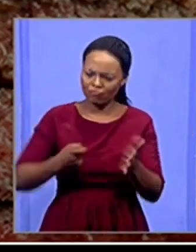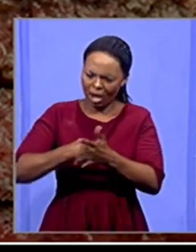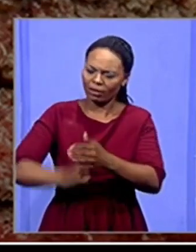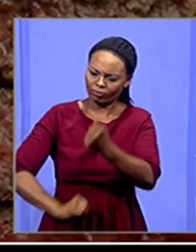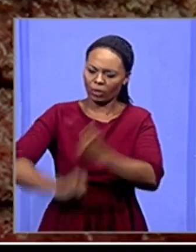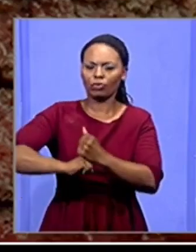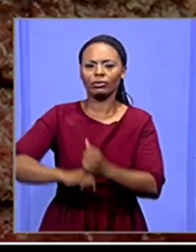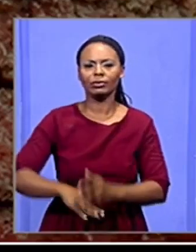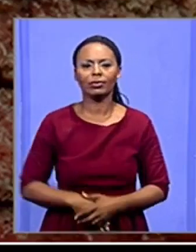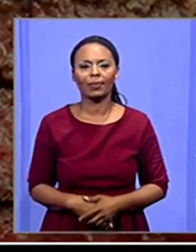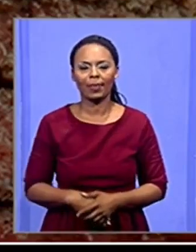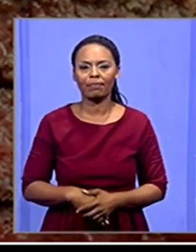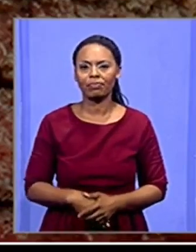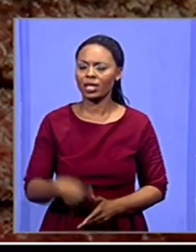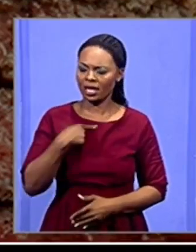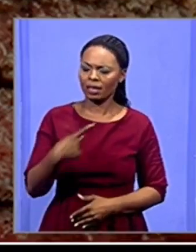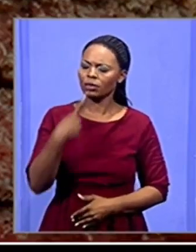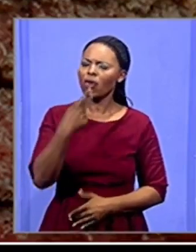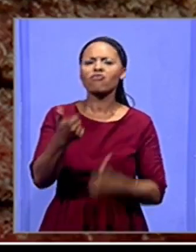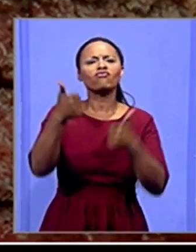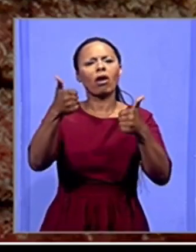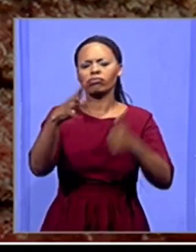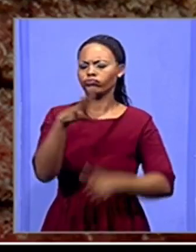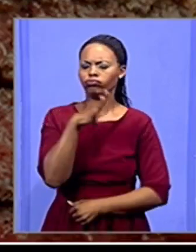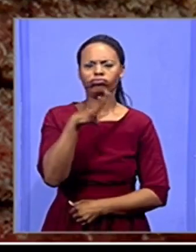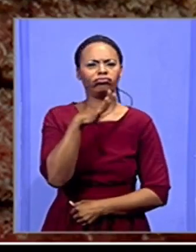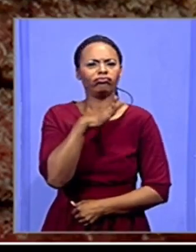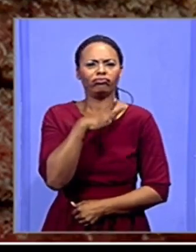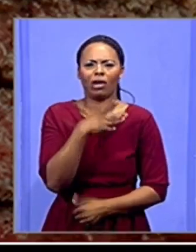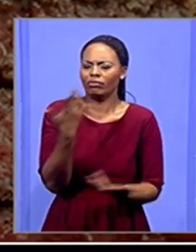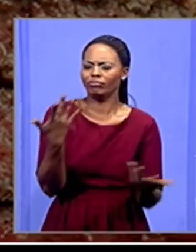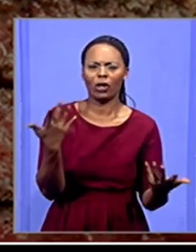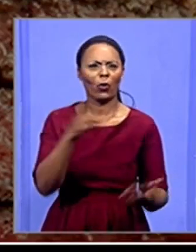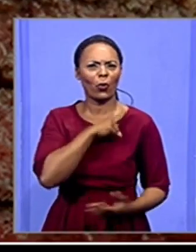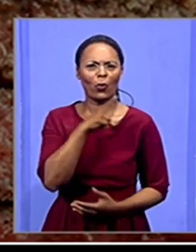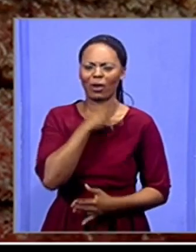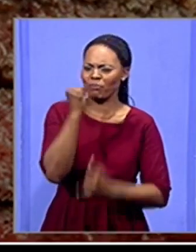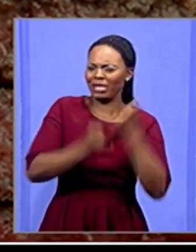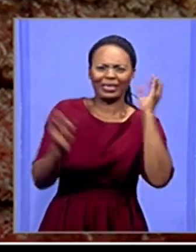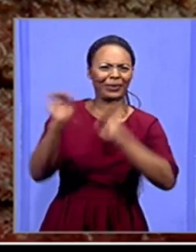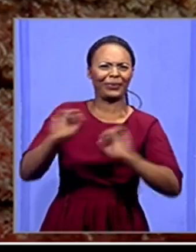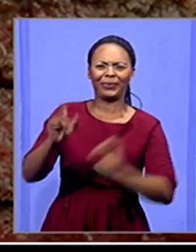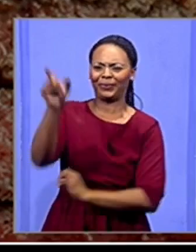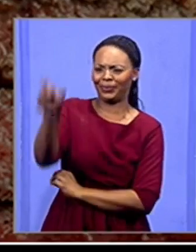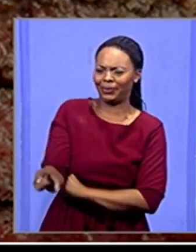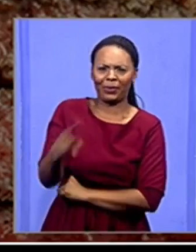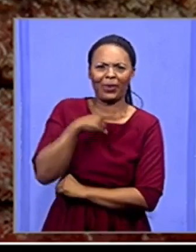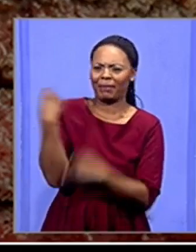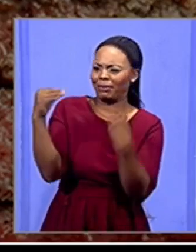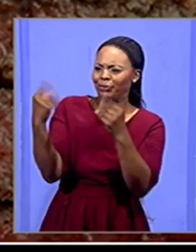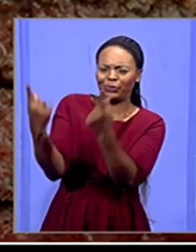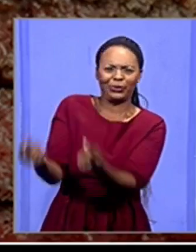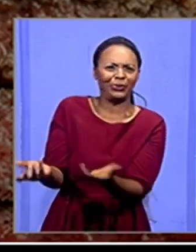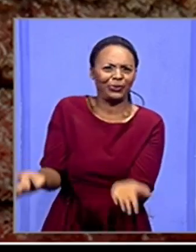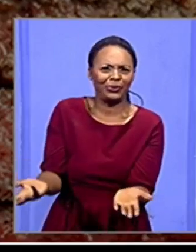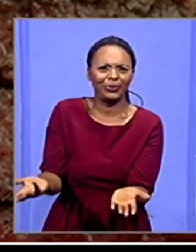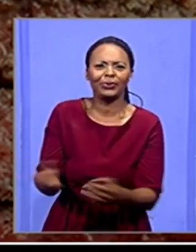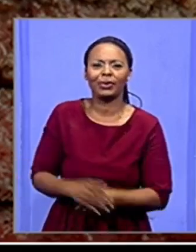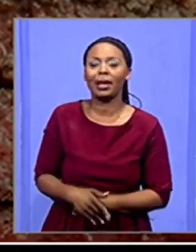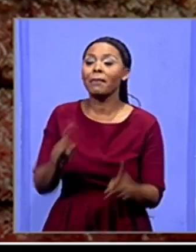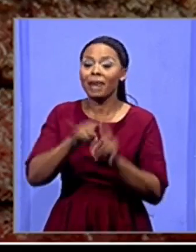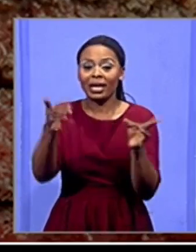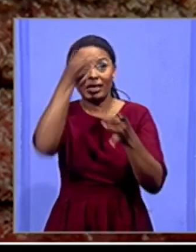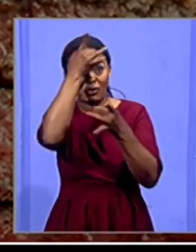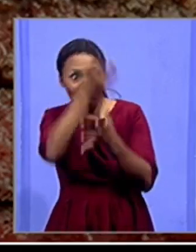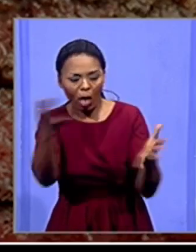reka. No, nna ke a re go siame ga ke bone go le phoso gonne ke nngwe ya ditsela tsa go itsenyetsa letseno fa fela netefatsa